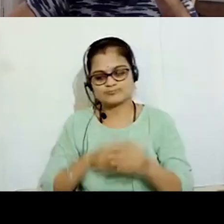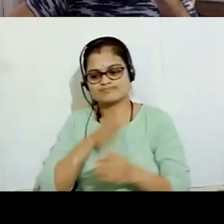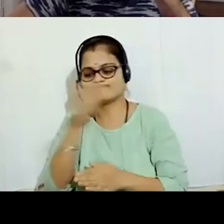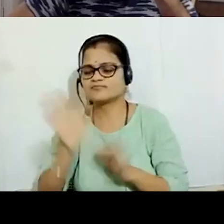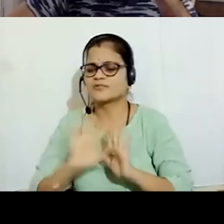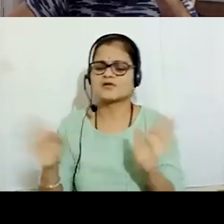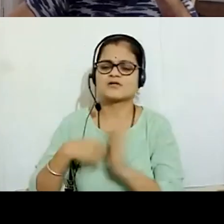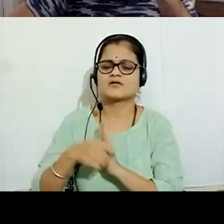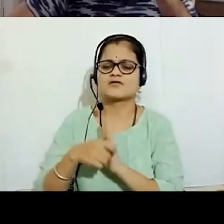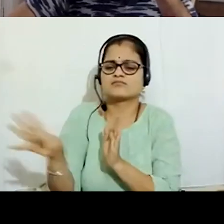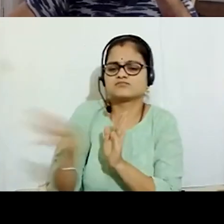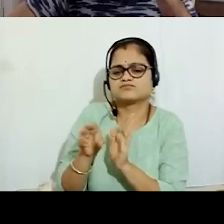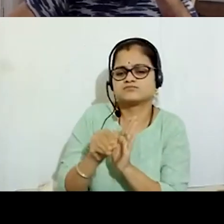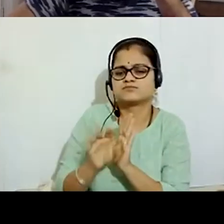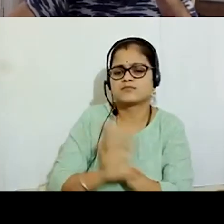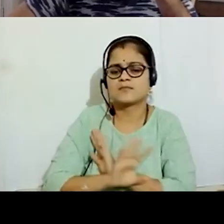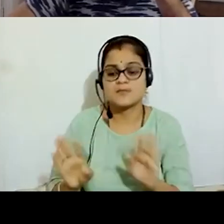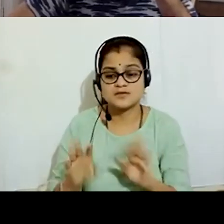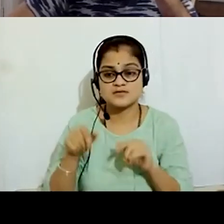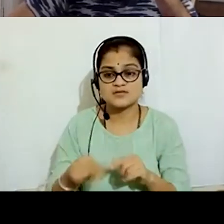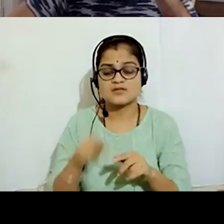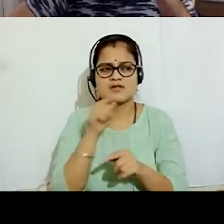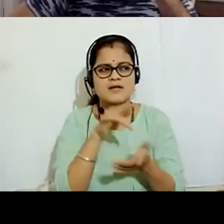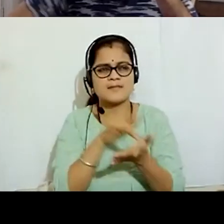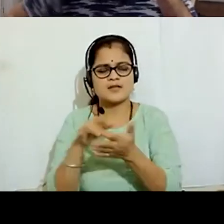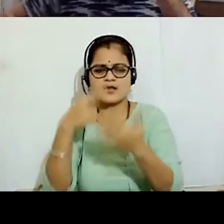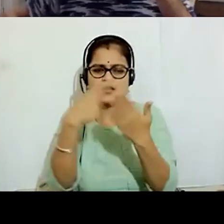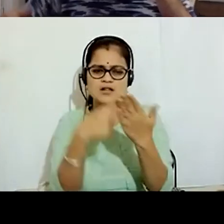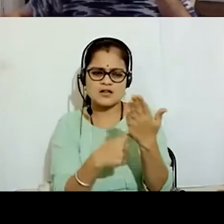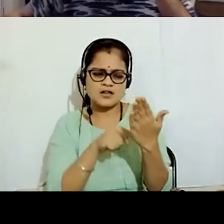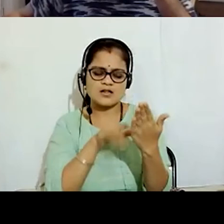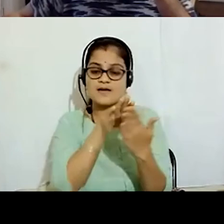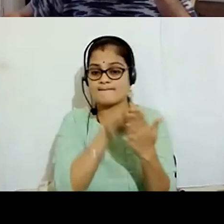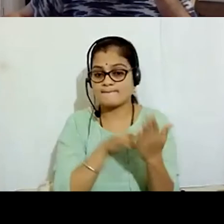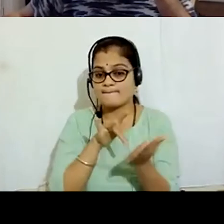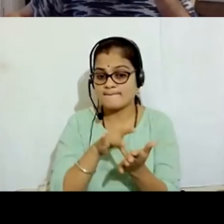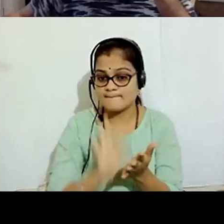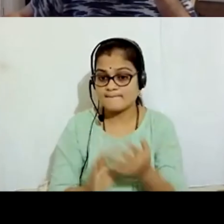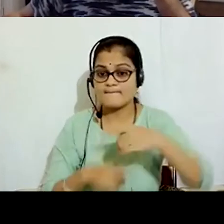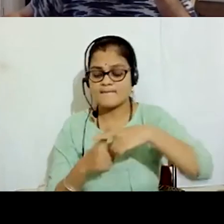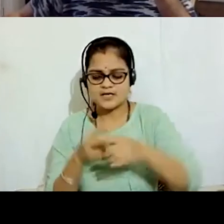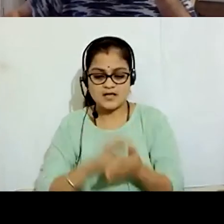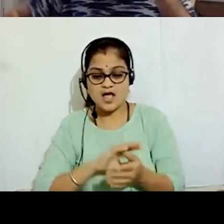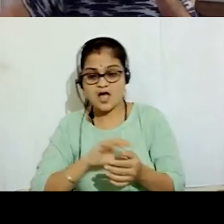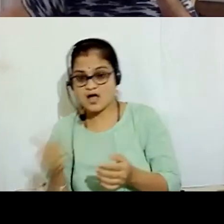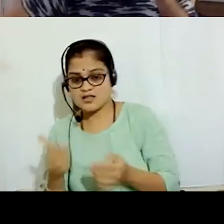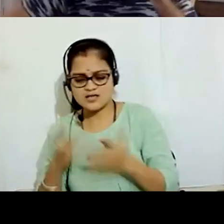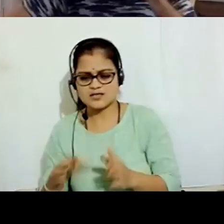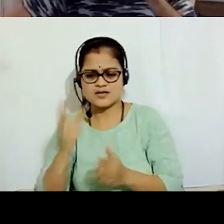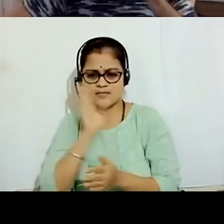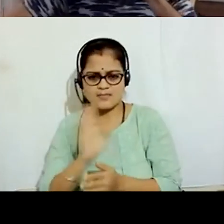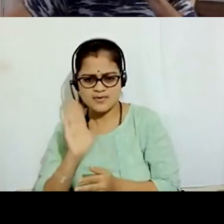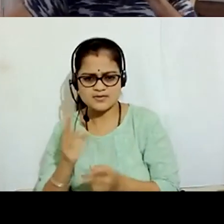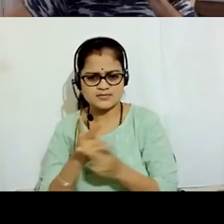record. Of course, I had a list of places I wanted to go to, but apart from that, no idea for the song, because I